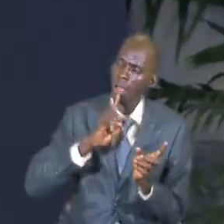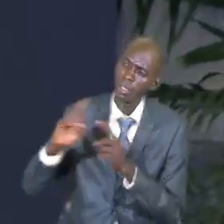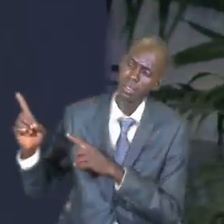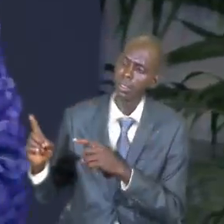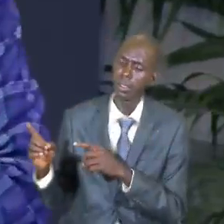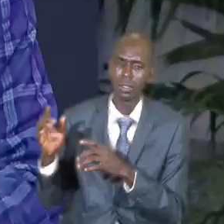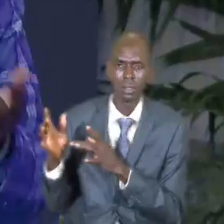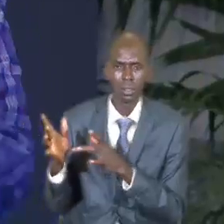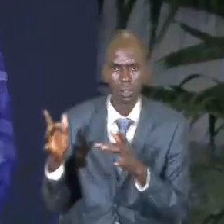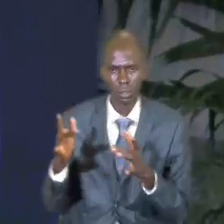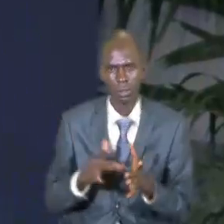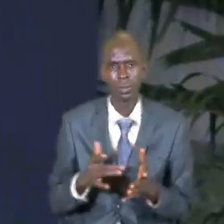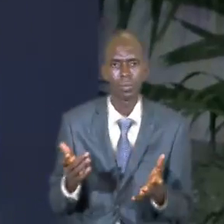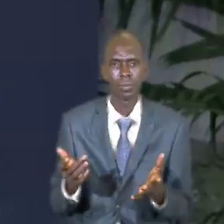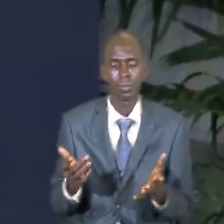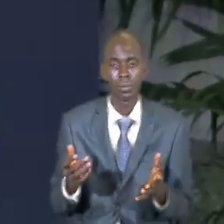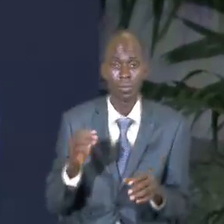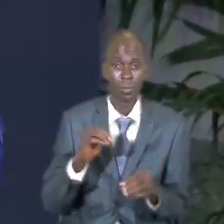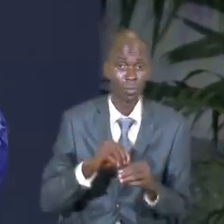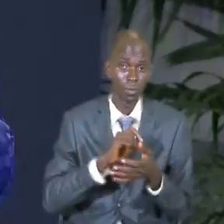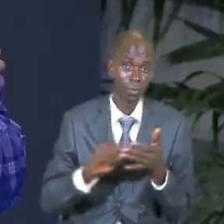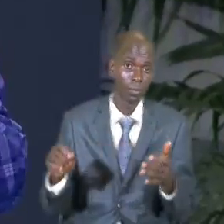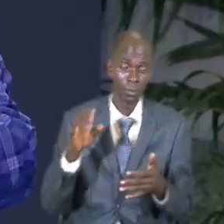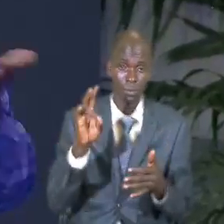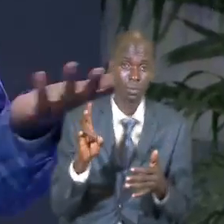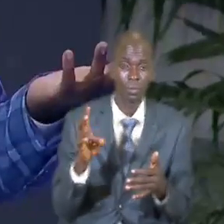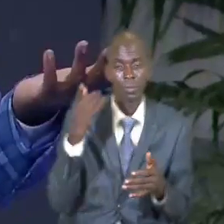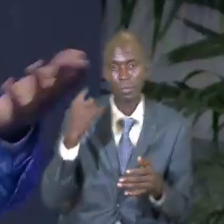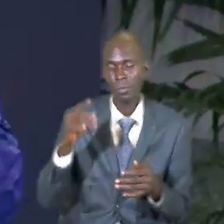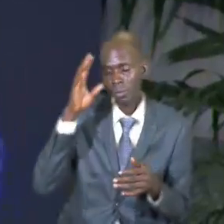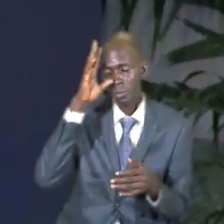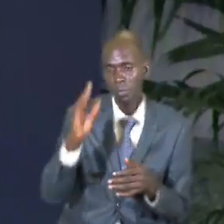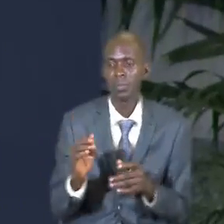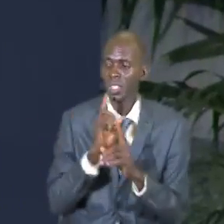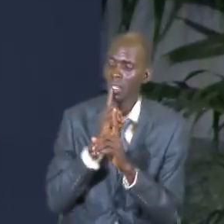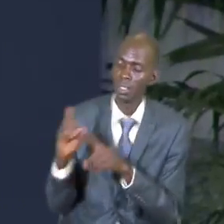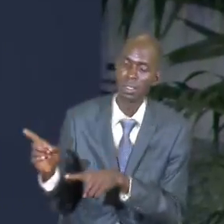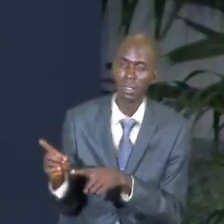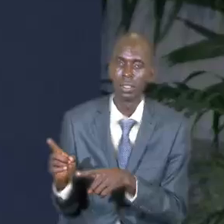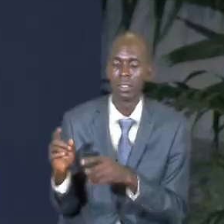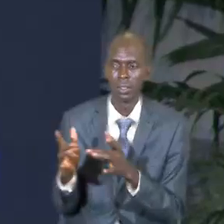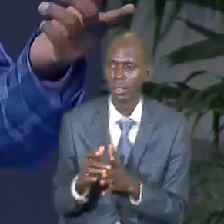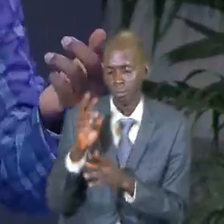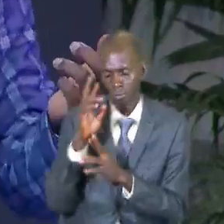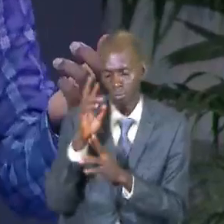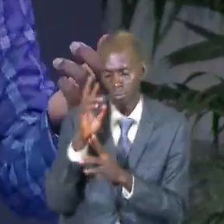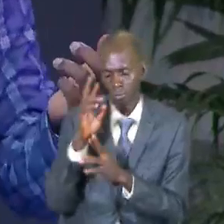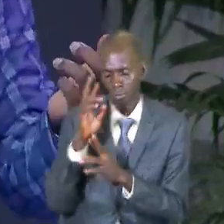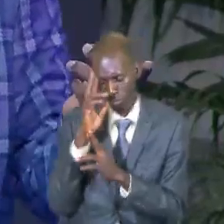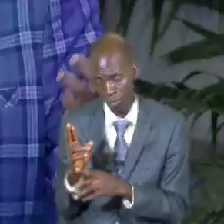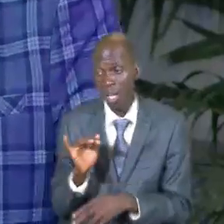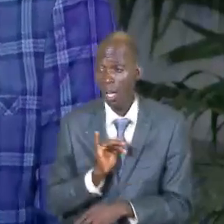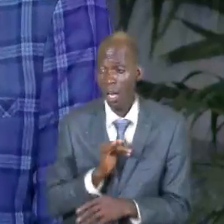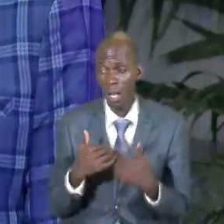in verse 7, the impotent man said, answered him, "Sir, I have no man." The